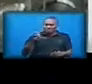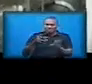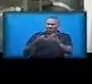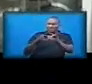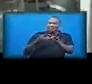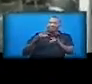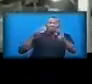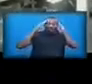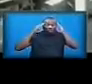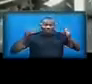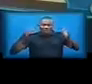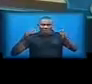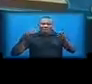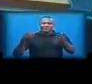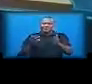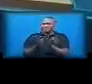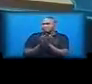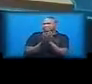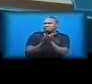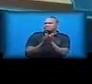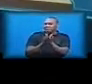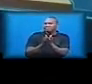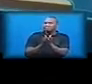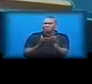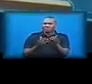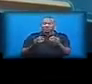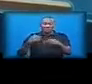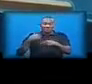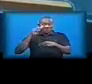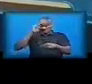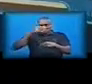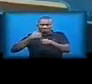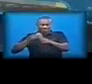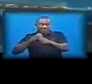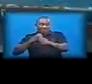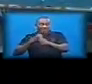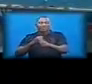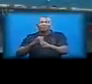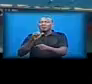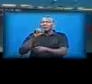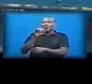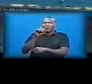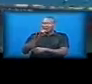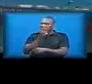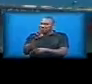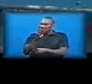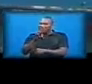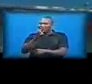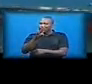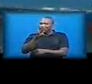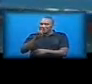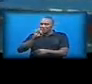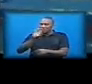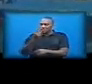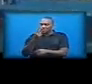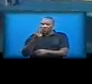partnering Holland Shipyard, manufacturers of the MV Dutch Blue, to give offshore support to the oil rig